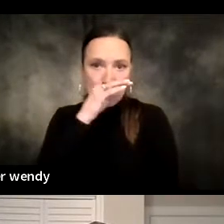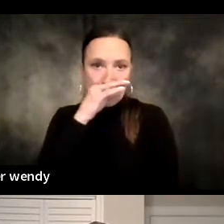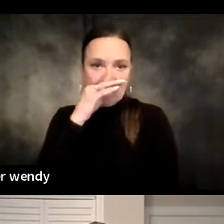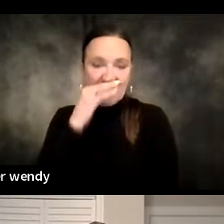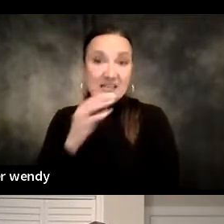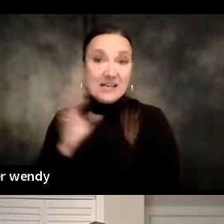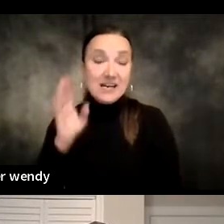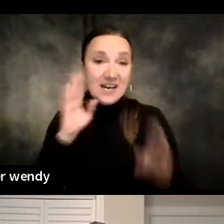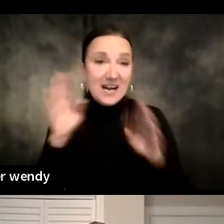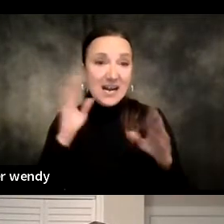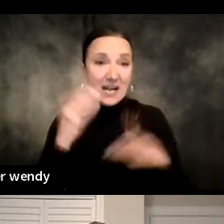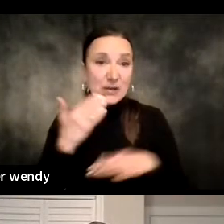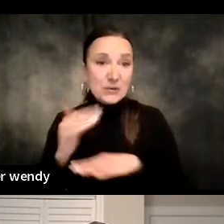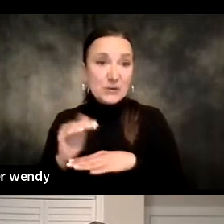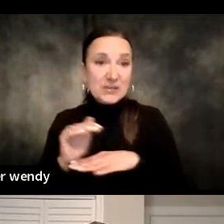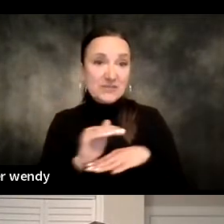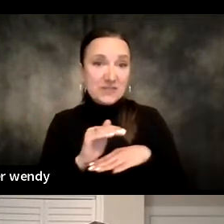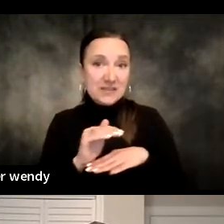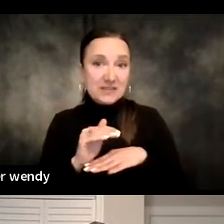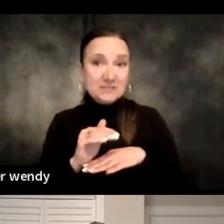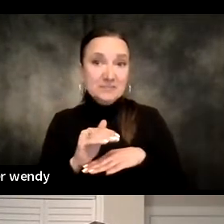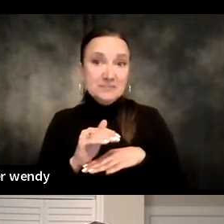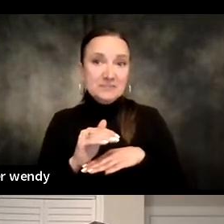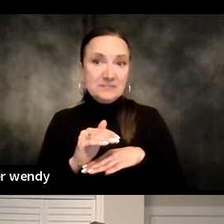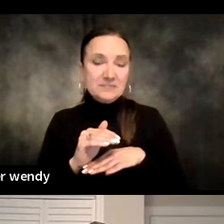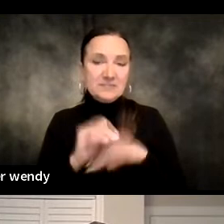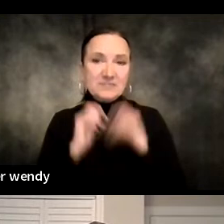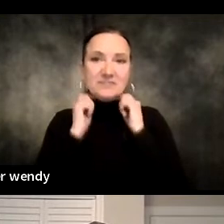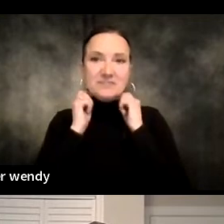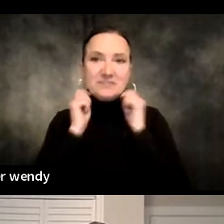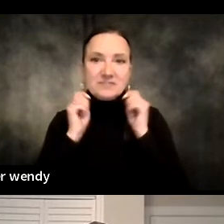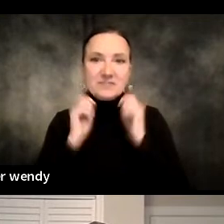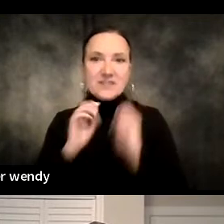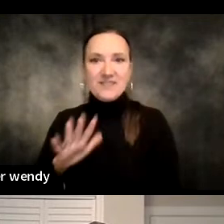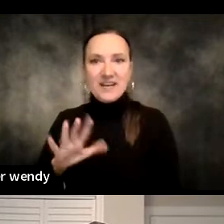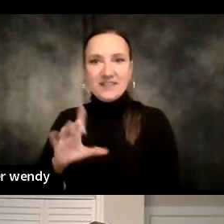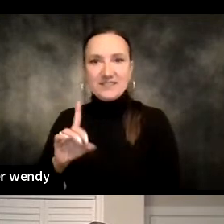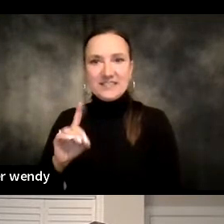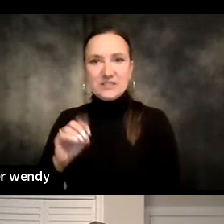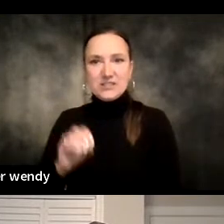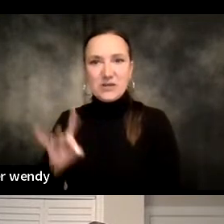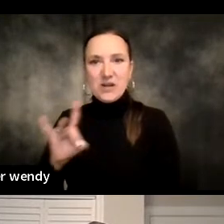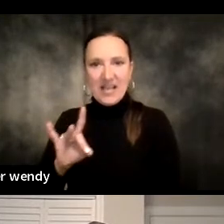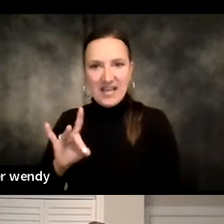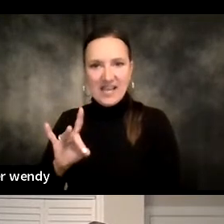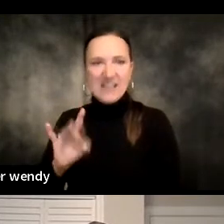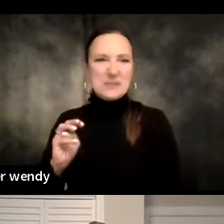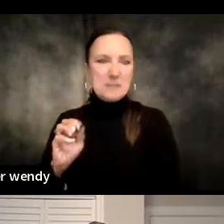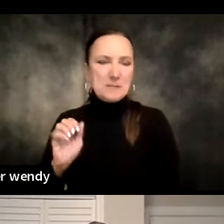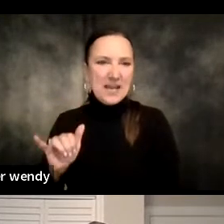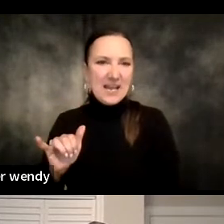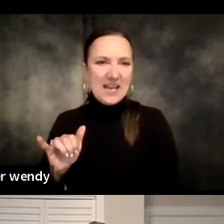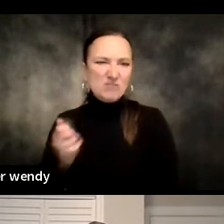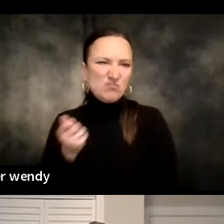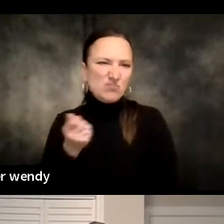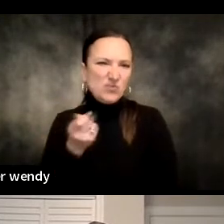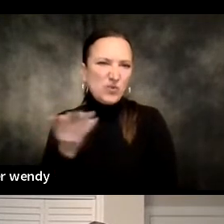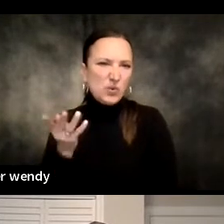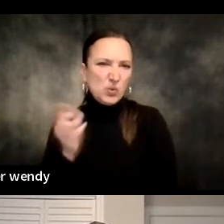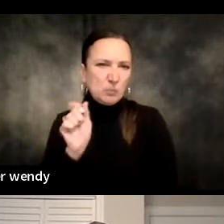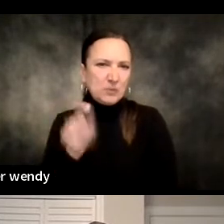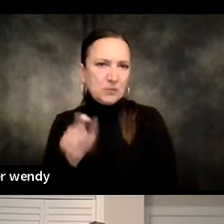Hi, good evening, everyone. Reed May, I'm the commissioner for 5D08. Just a couple of quick notes from